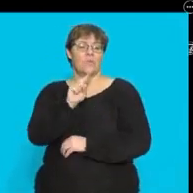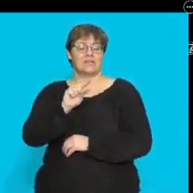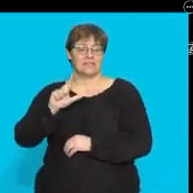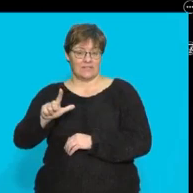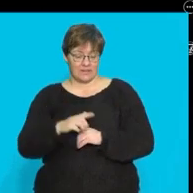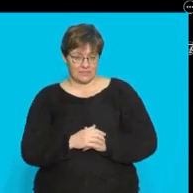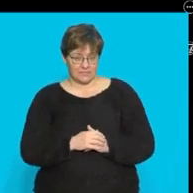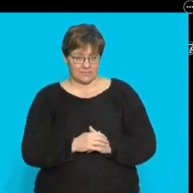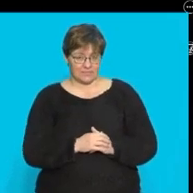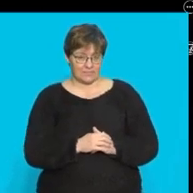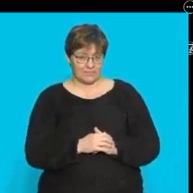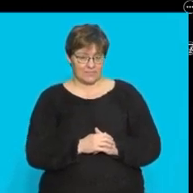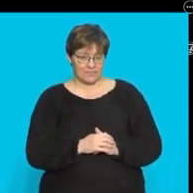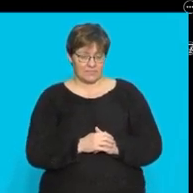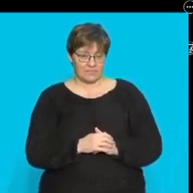occur on the